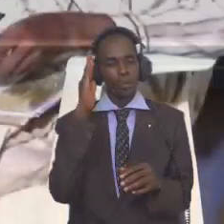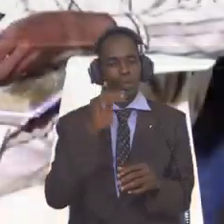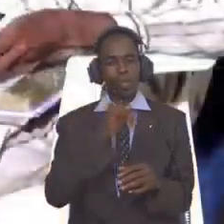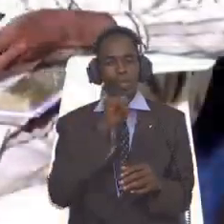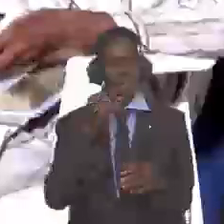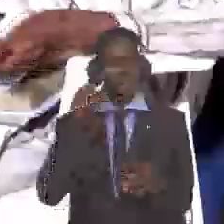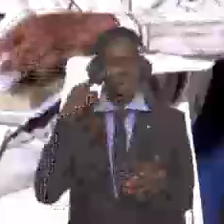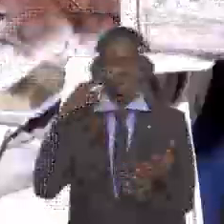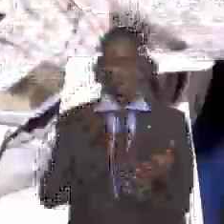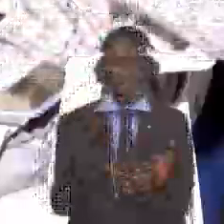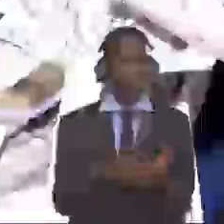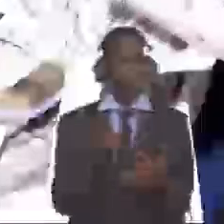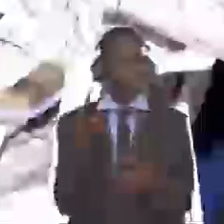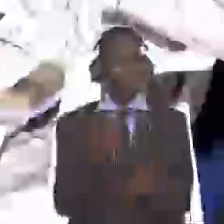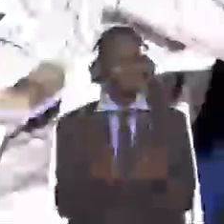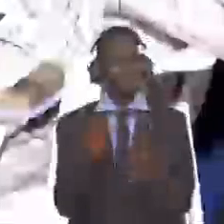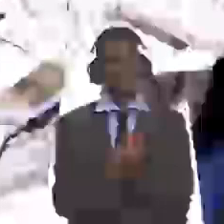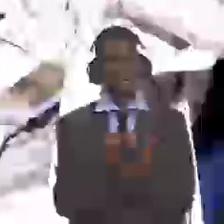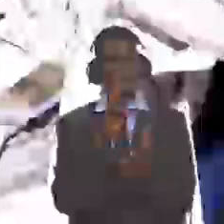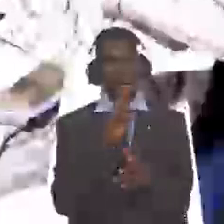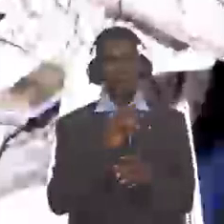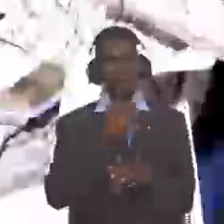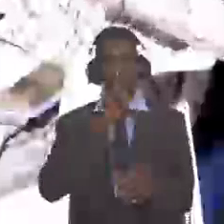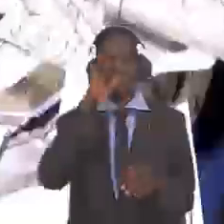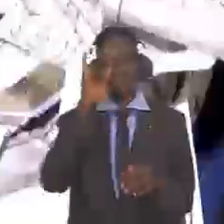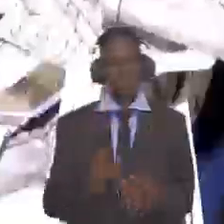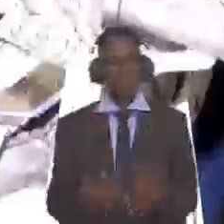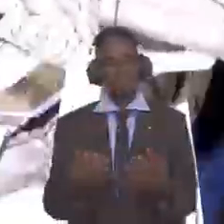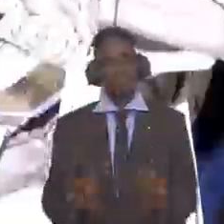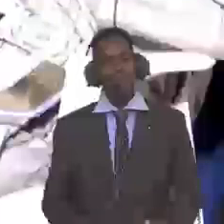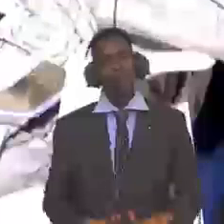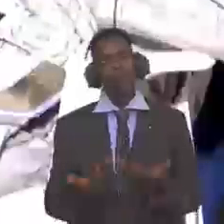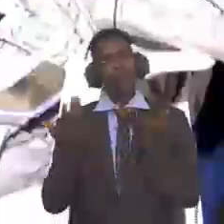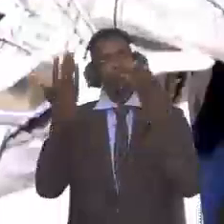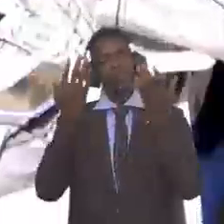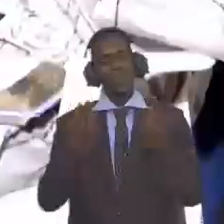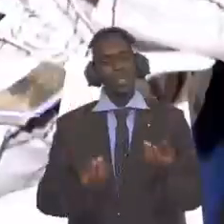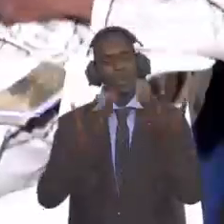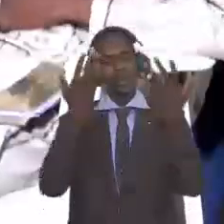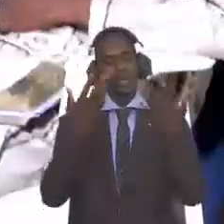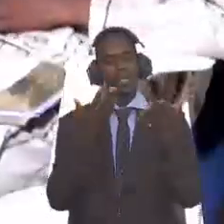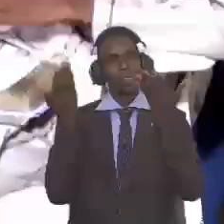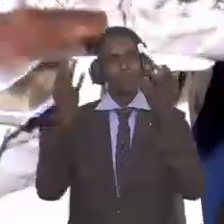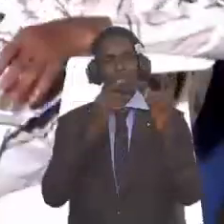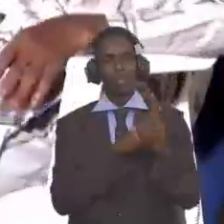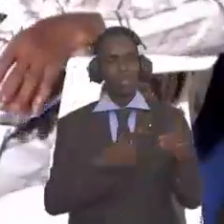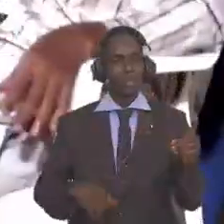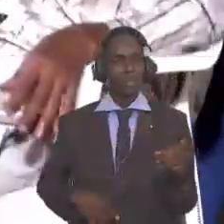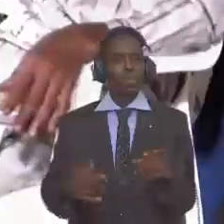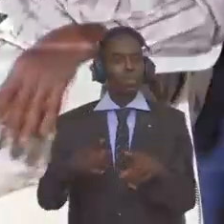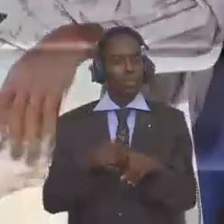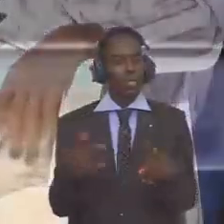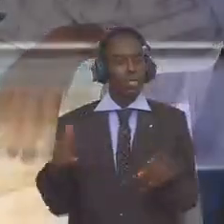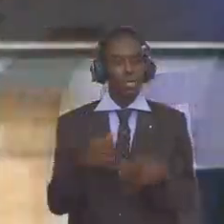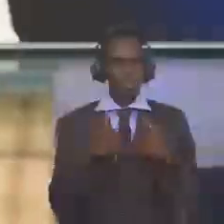consecrate and sacrificially serve the Lord in love. They separate themselves, they are sensual, having